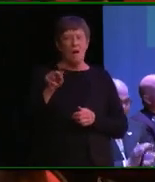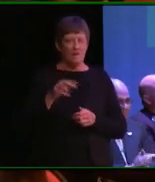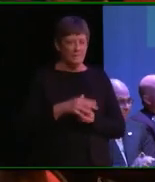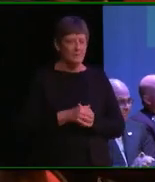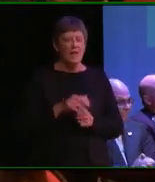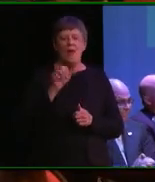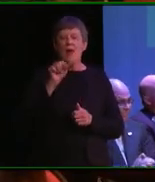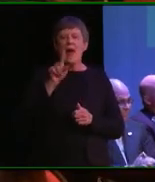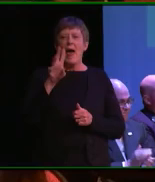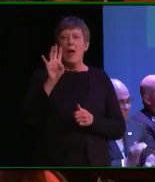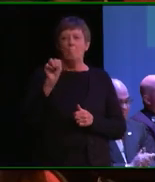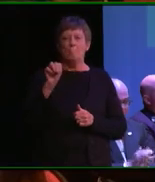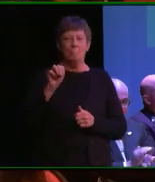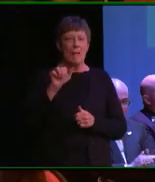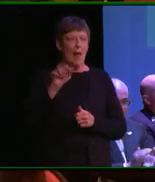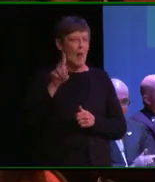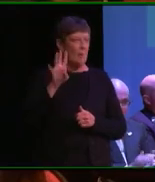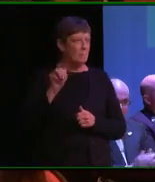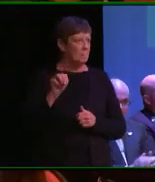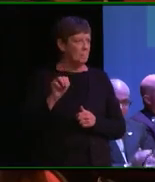Adam Flores,